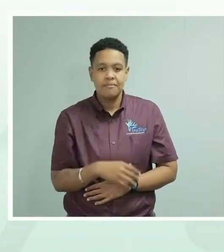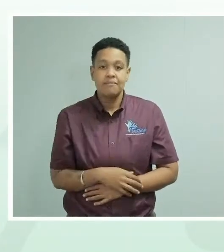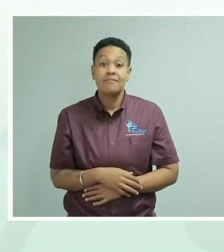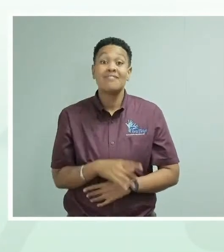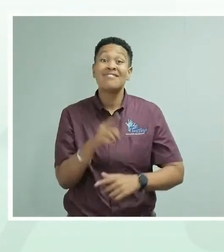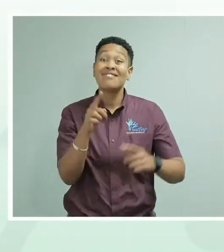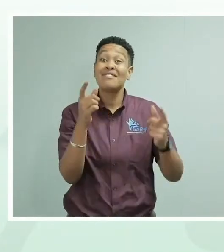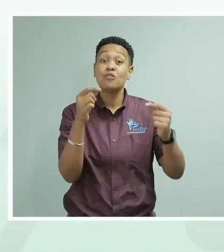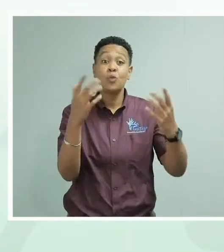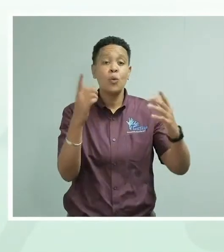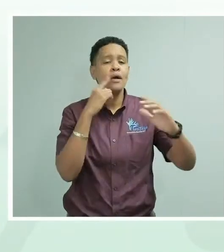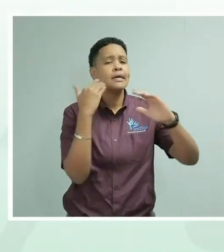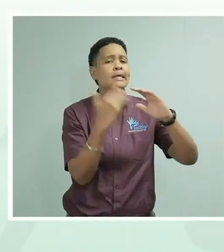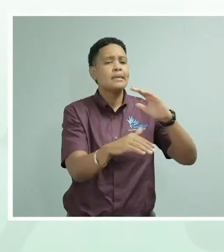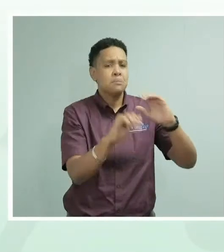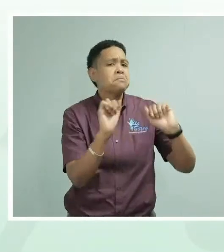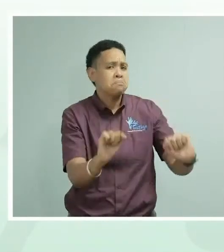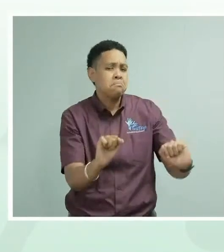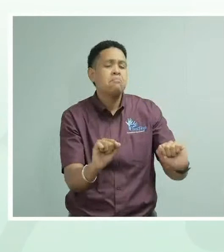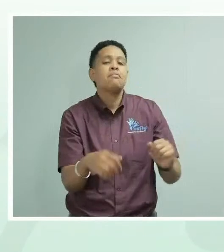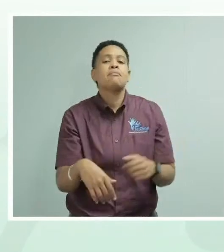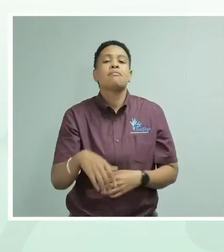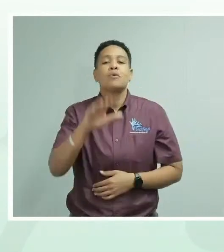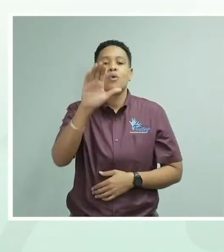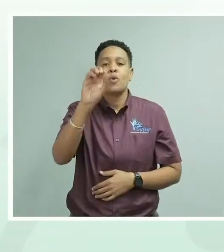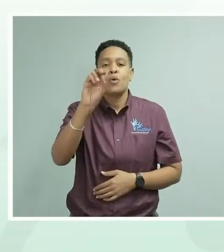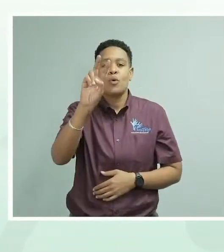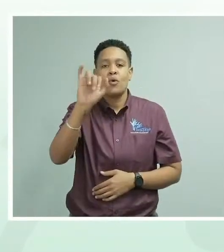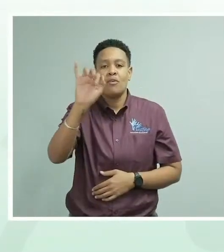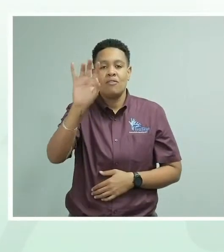876-542-6007 or email